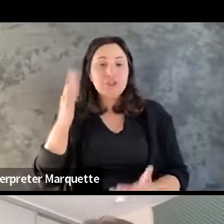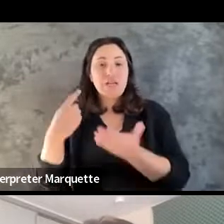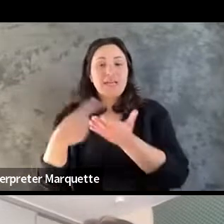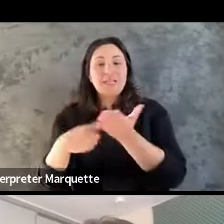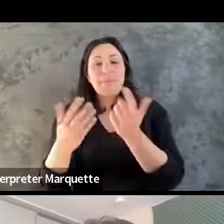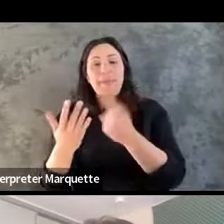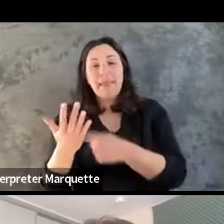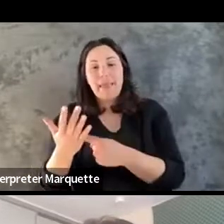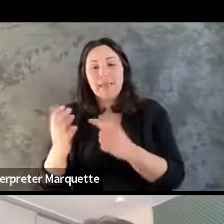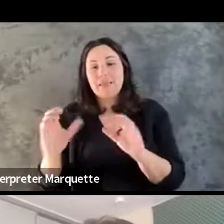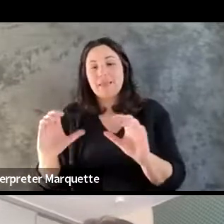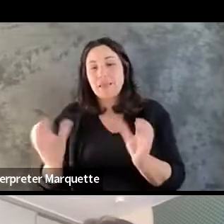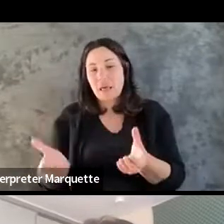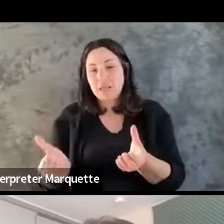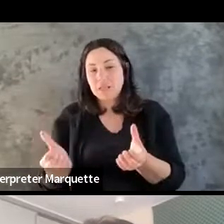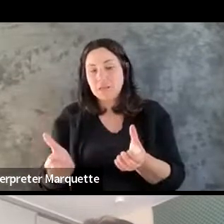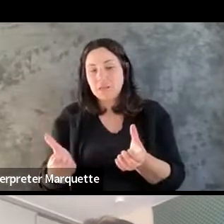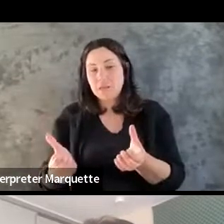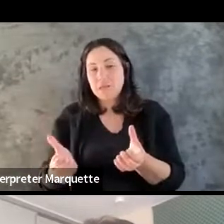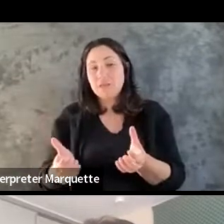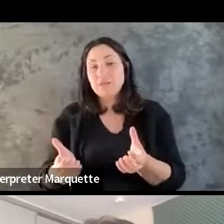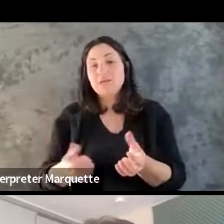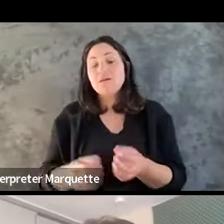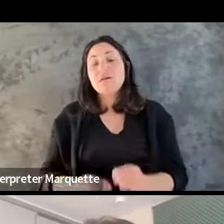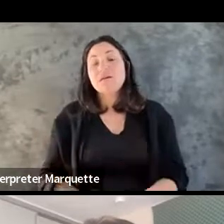that said, I would say that